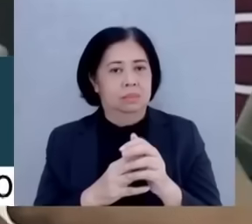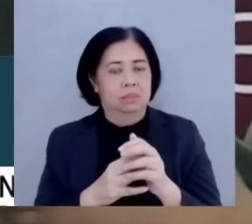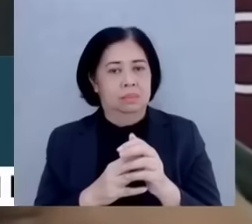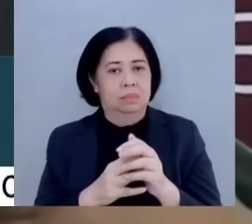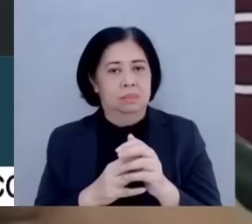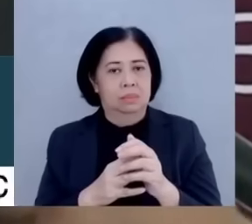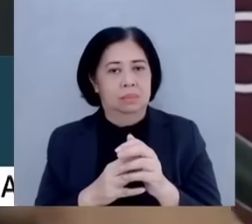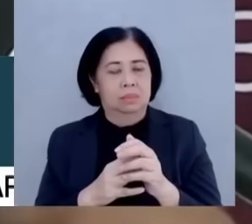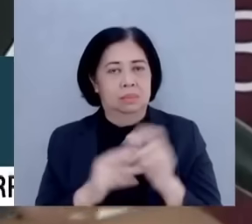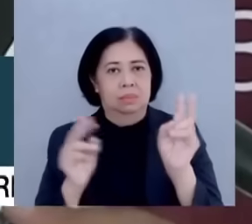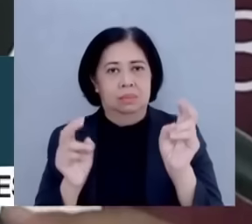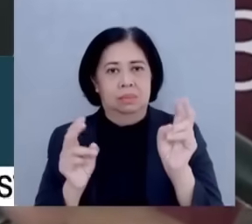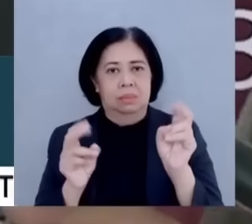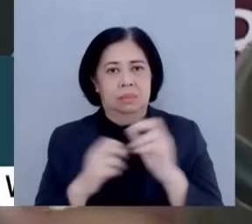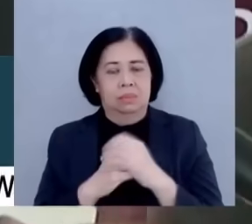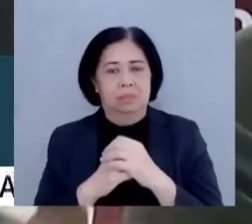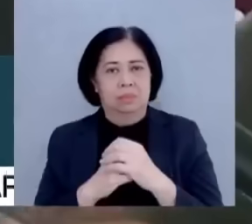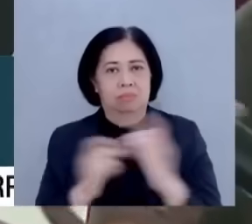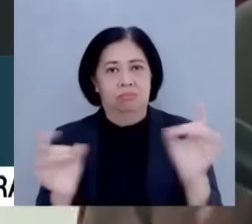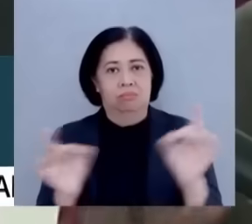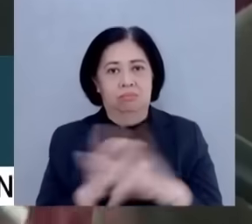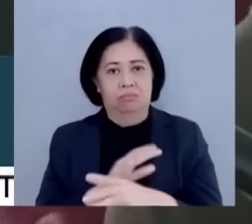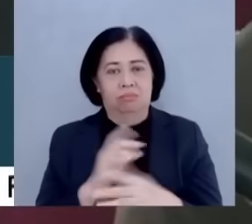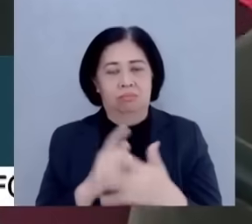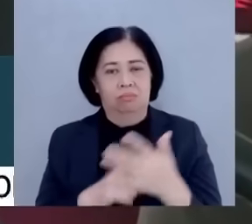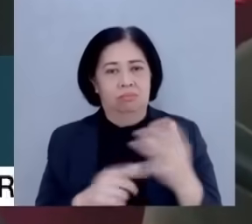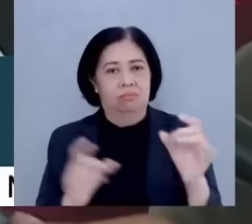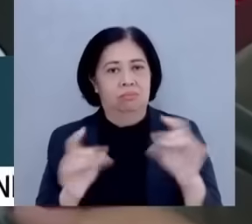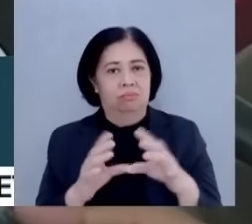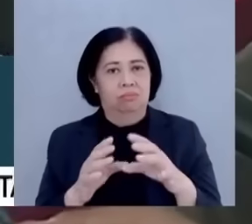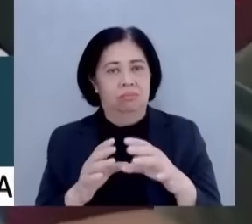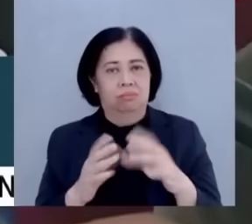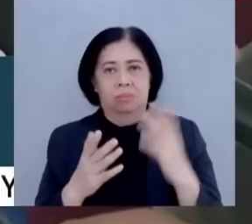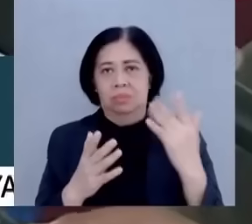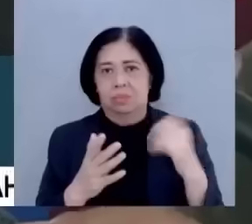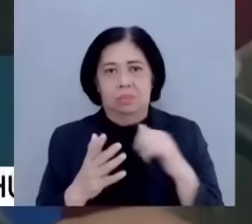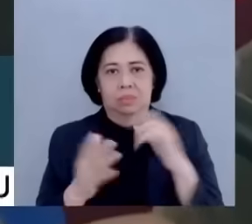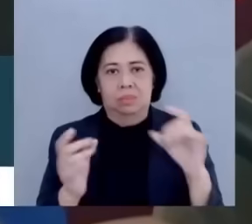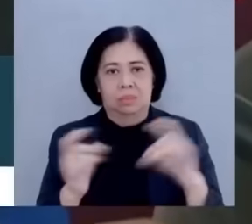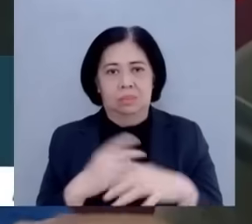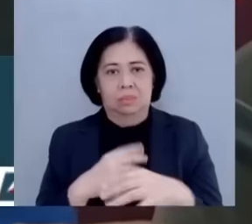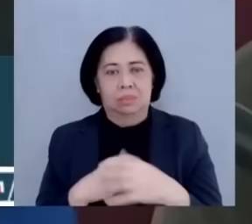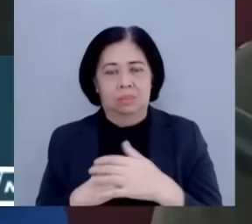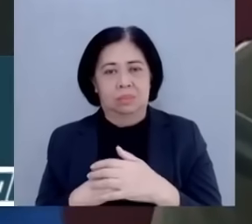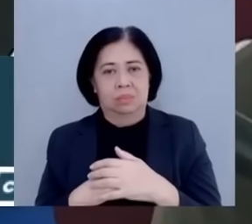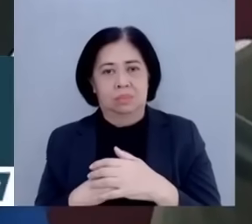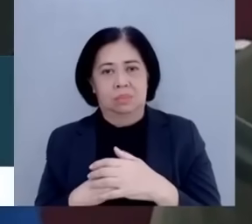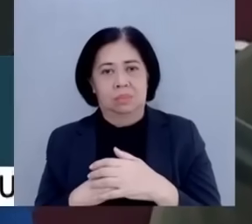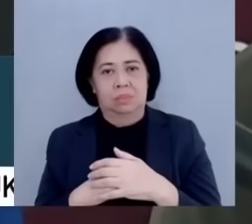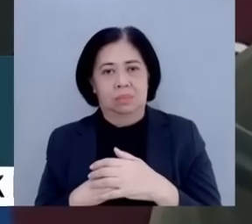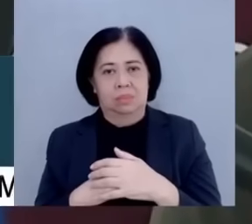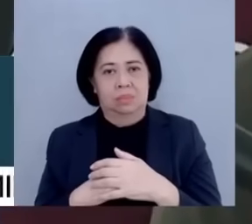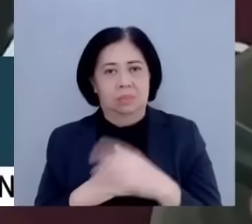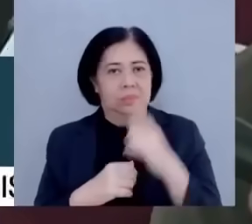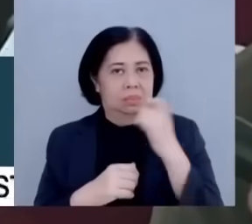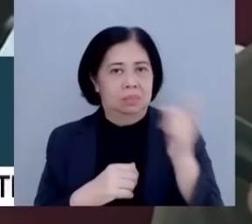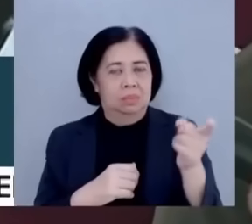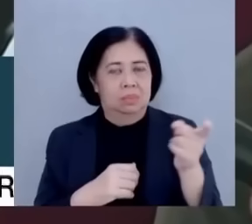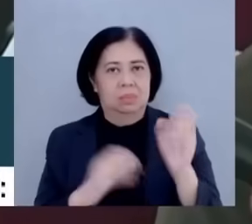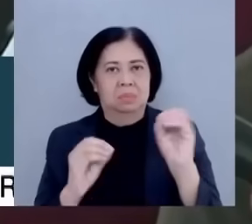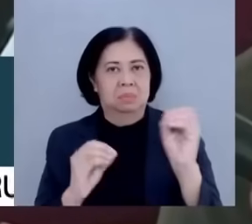ano bang tawag yan? Revenge? Anong revenge? Nakagante. Hindi siya nakagante. Kasi hindi siya nagbilin.